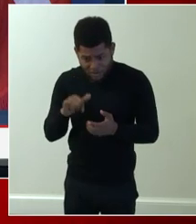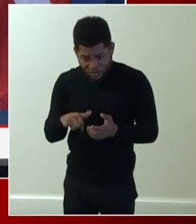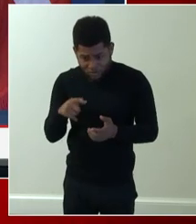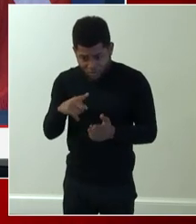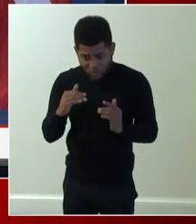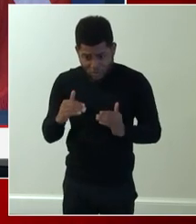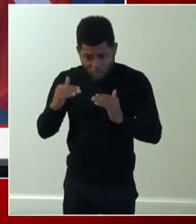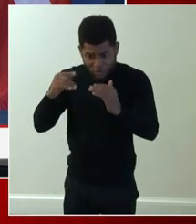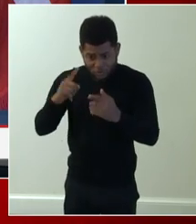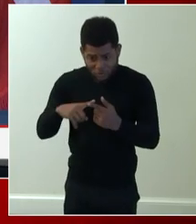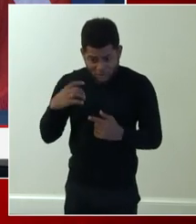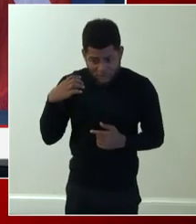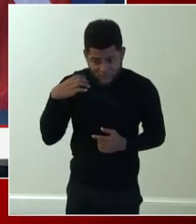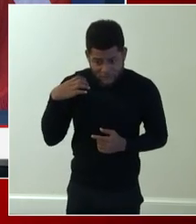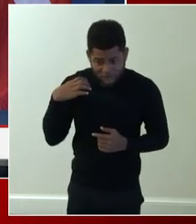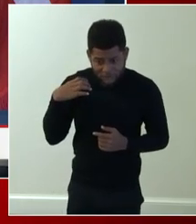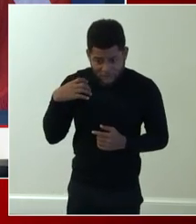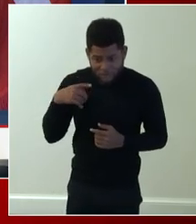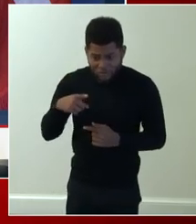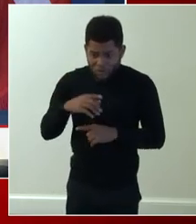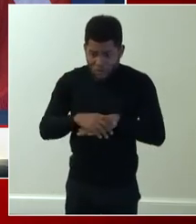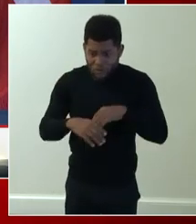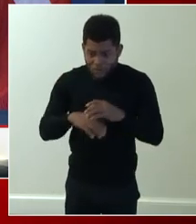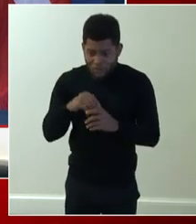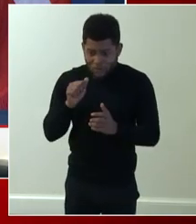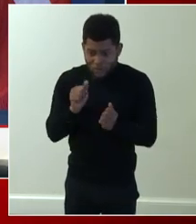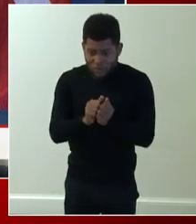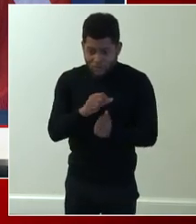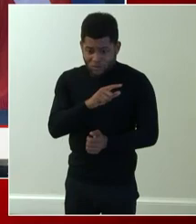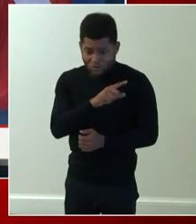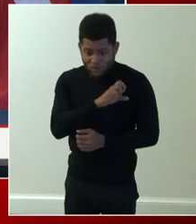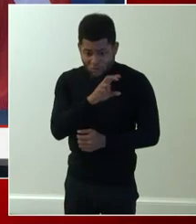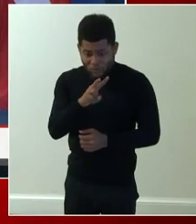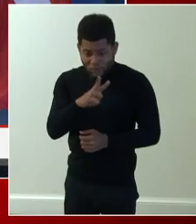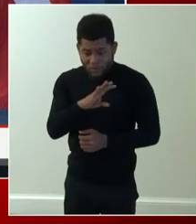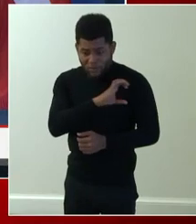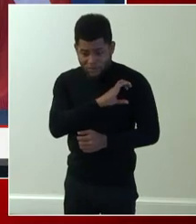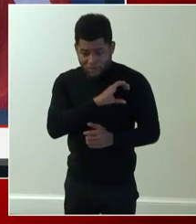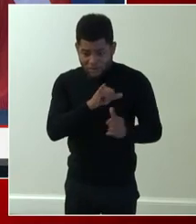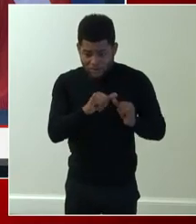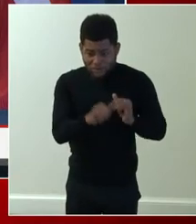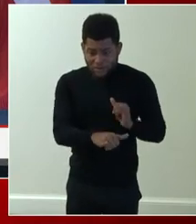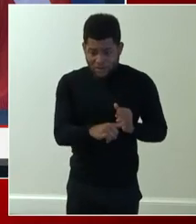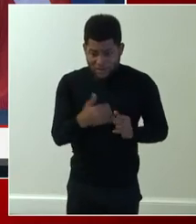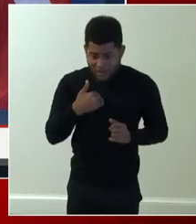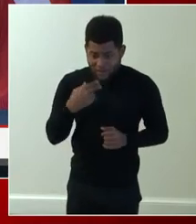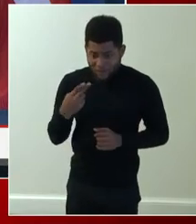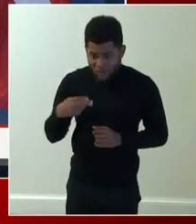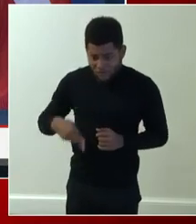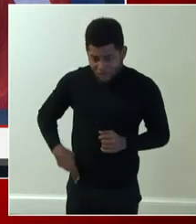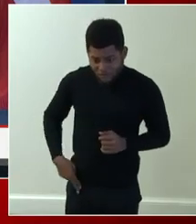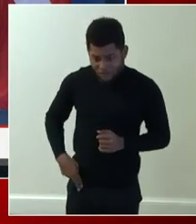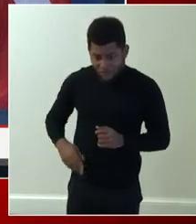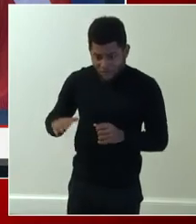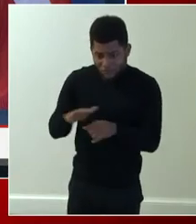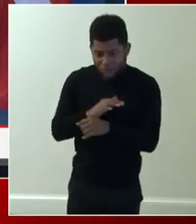chief? And I mean, are you comfortable with these 24 officers having a badge and gun and full police powers out on the